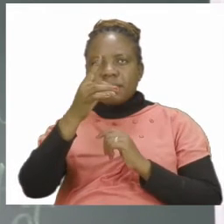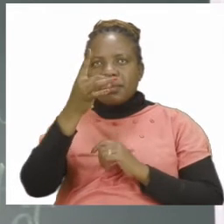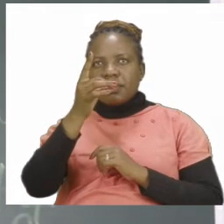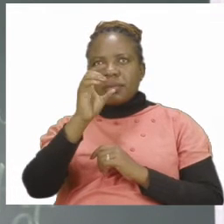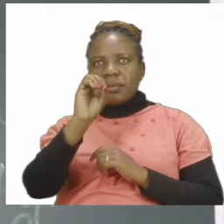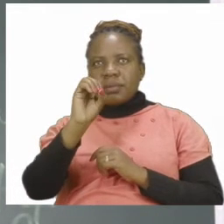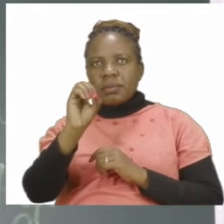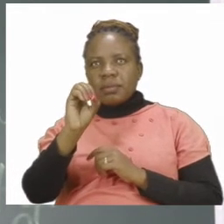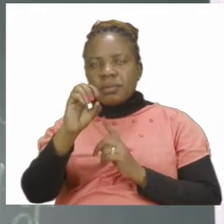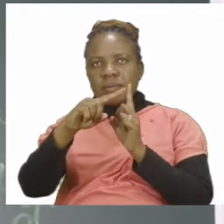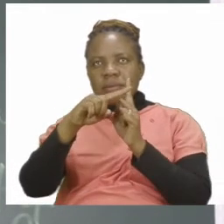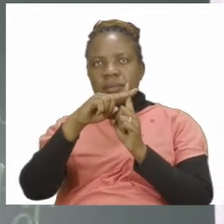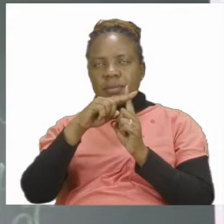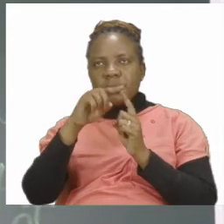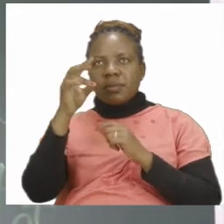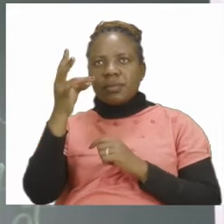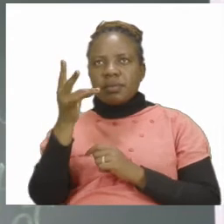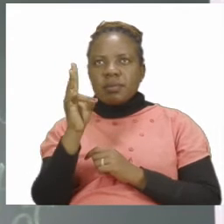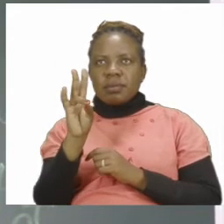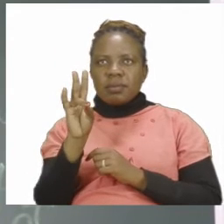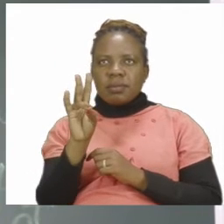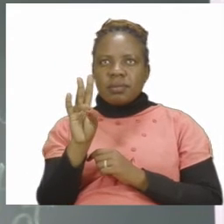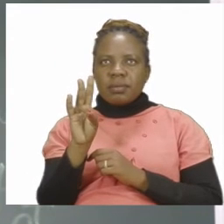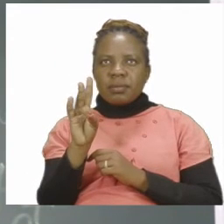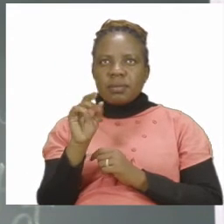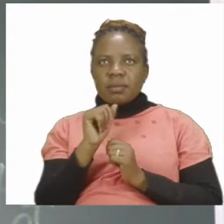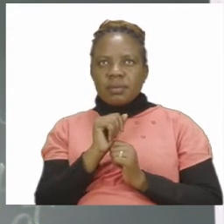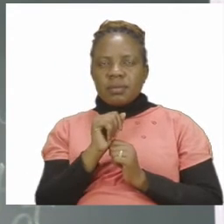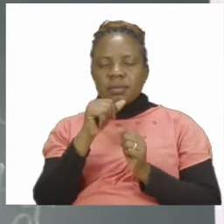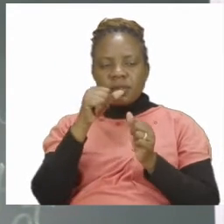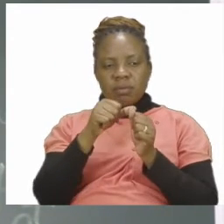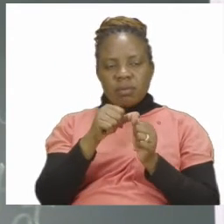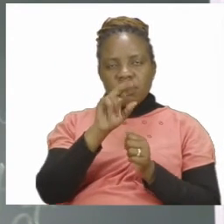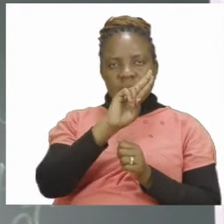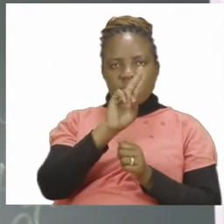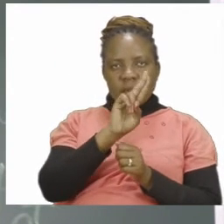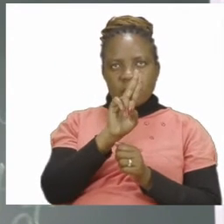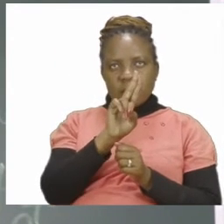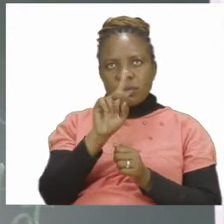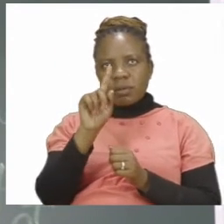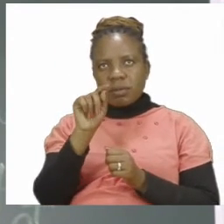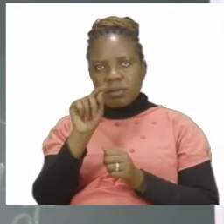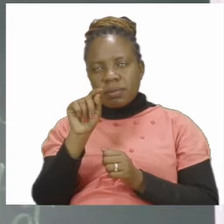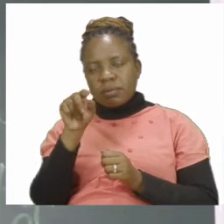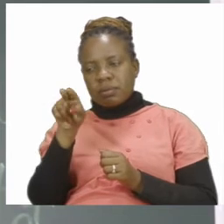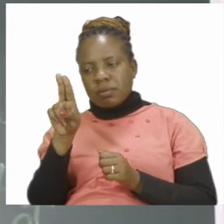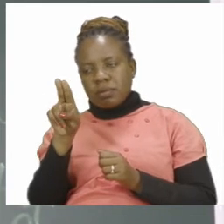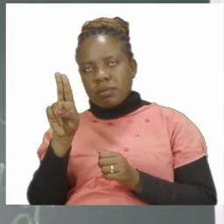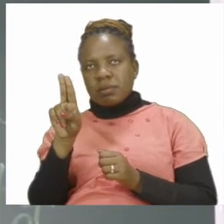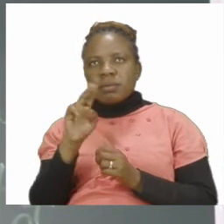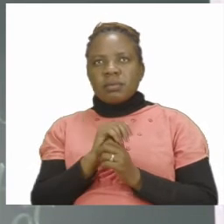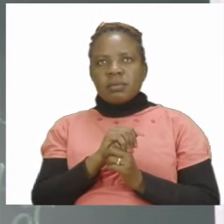plus 7. Remember, hundreds, tens and units.